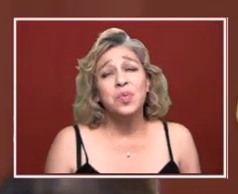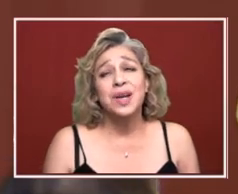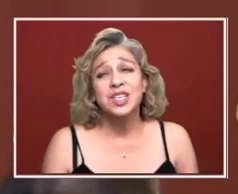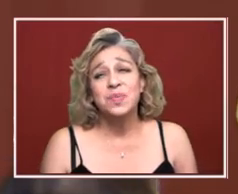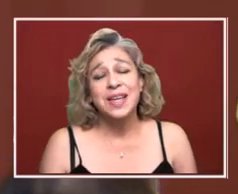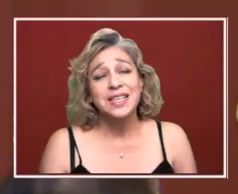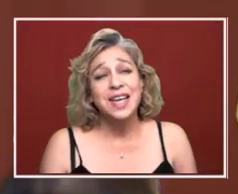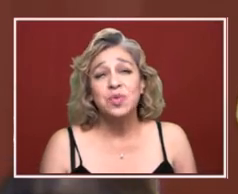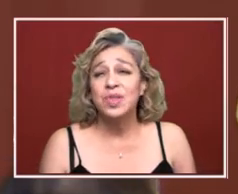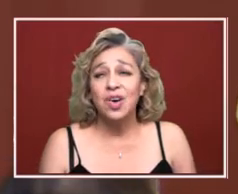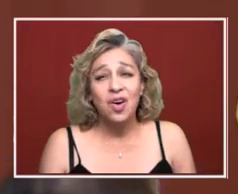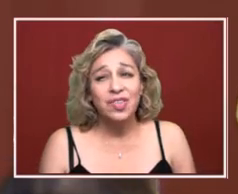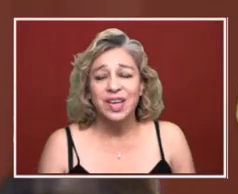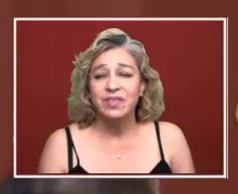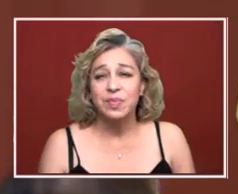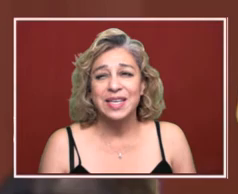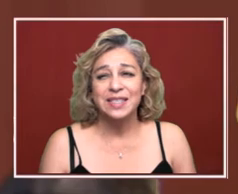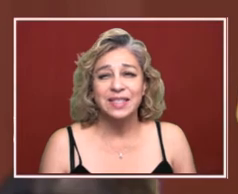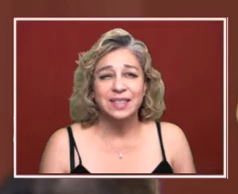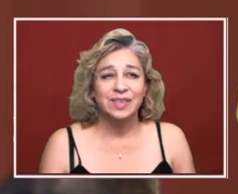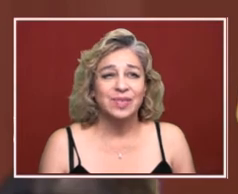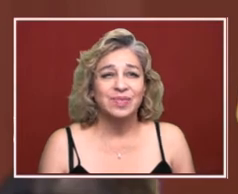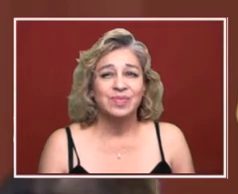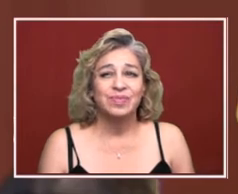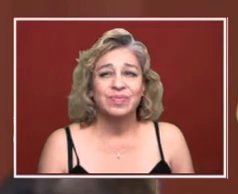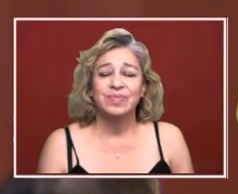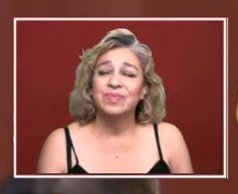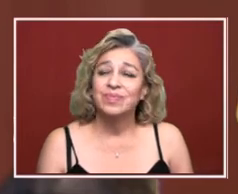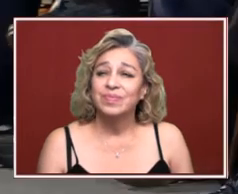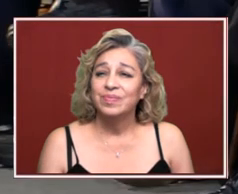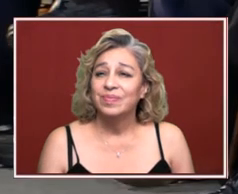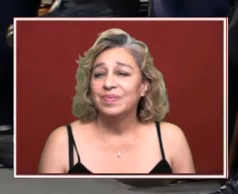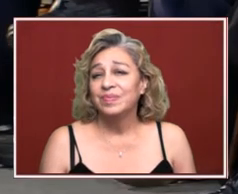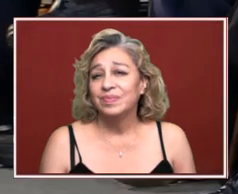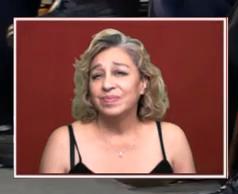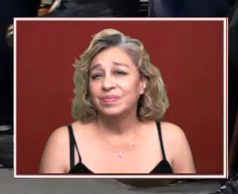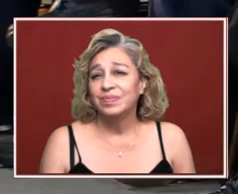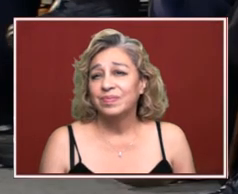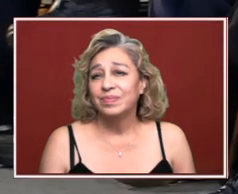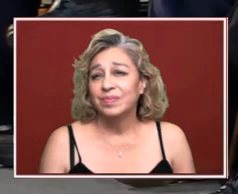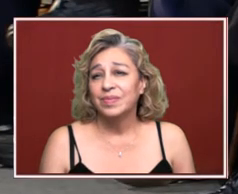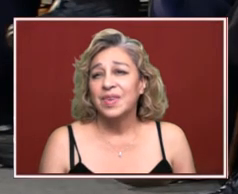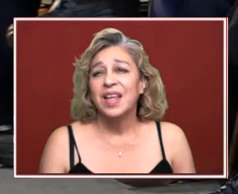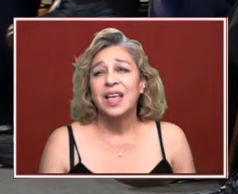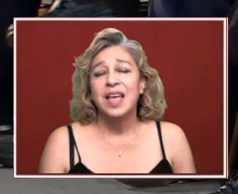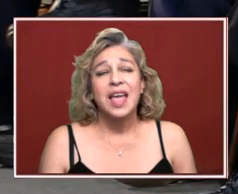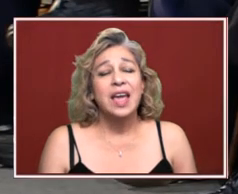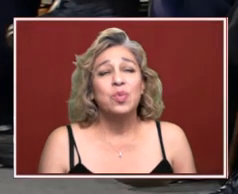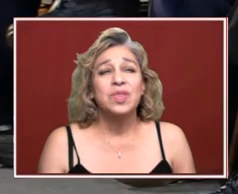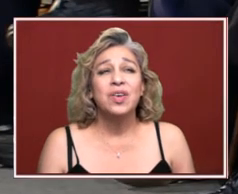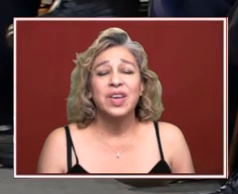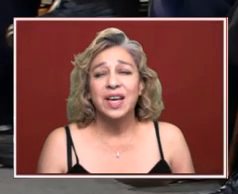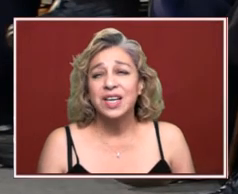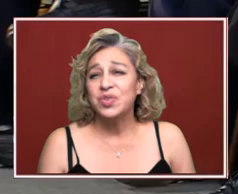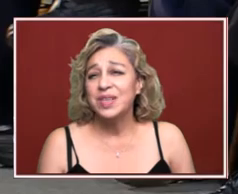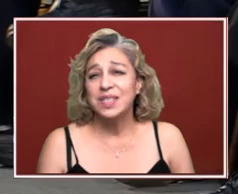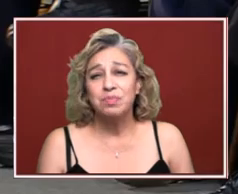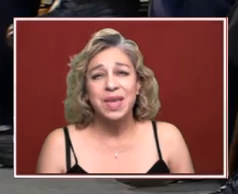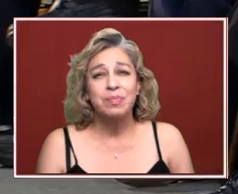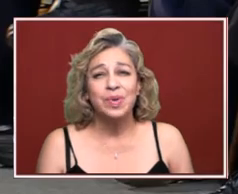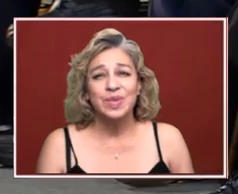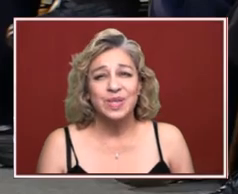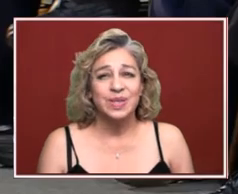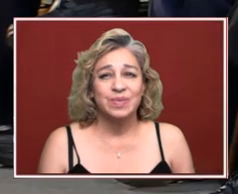we want to maintain with all the governments. Y con todos los pueblos. And with all the countries